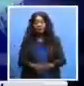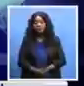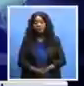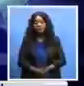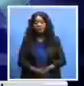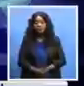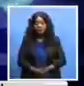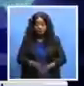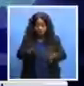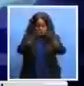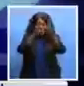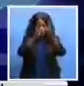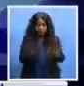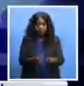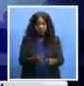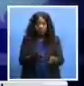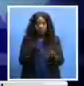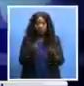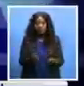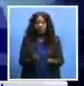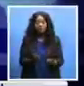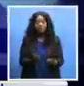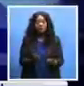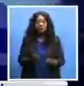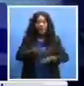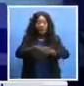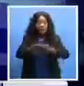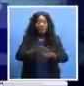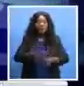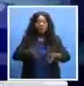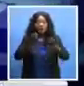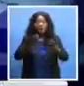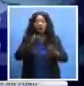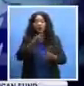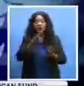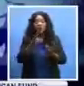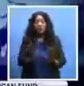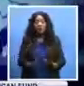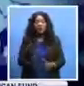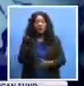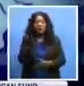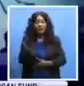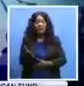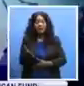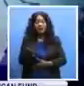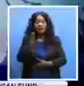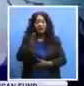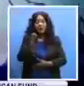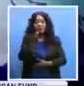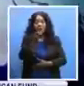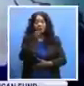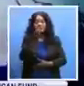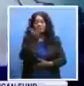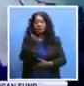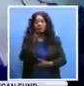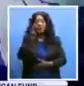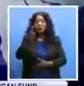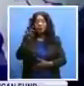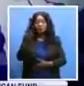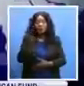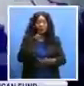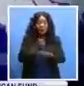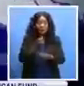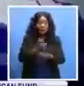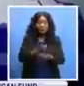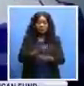But responding to a ZNBC press query, British High Commissioner to Zambia Fergus Cochrane-Day said the UK government is